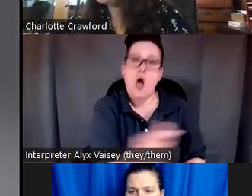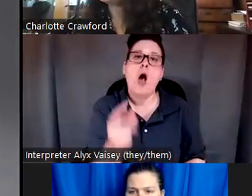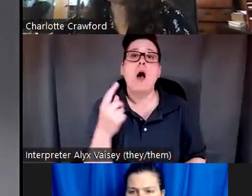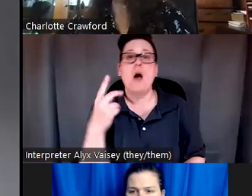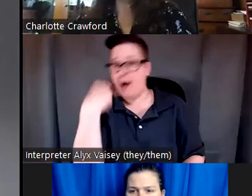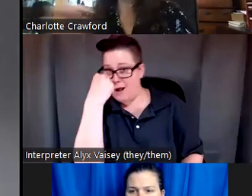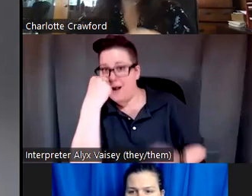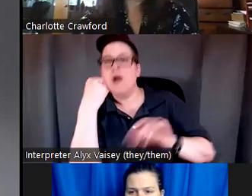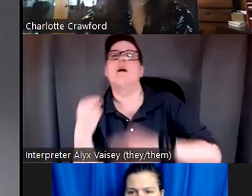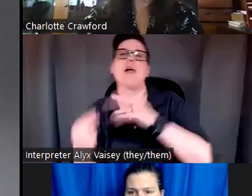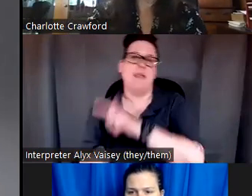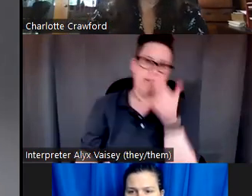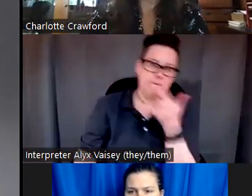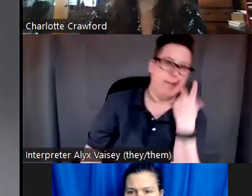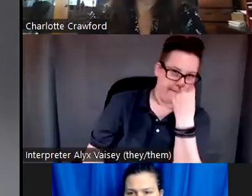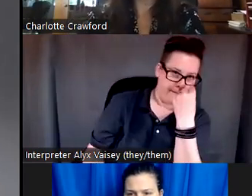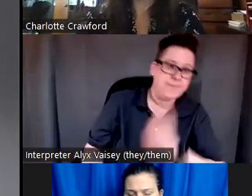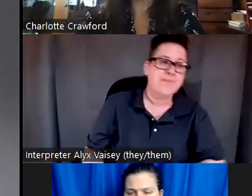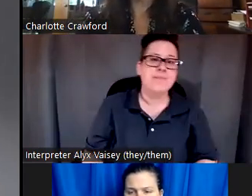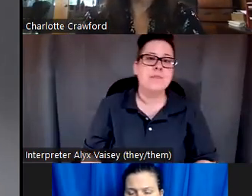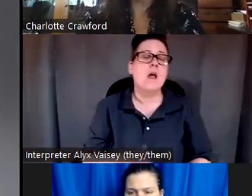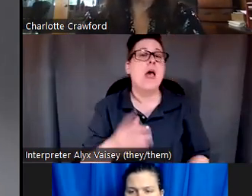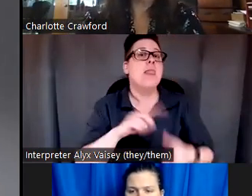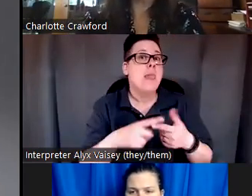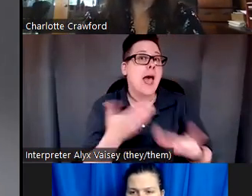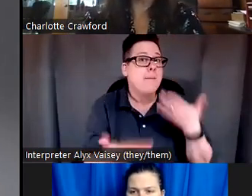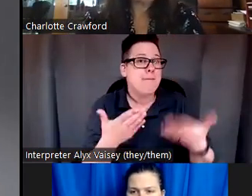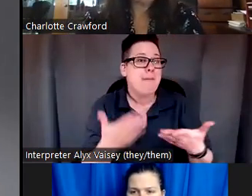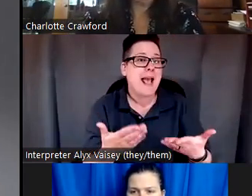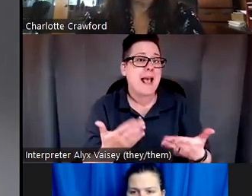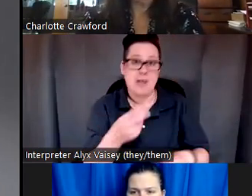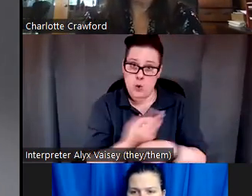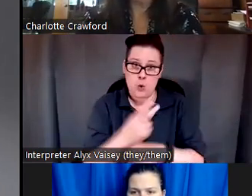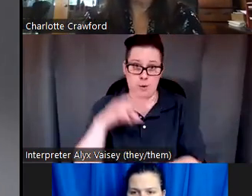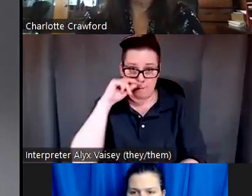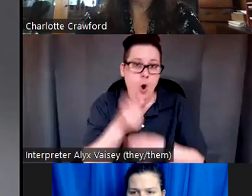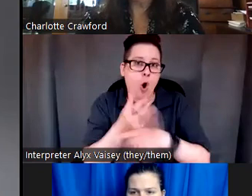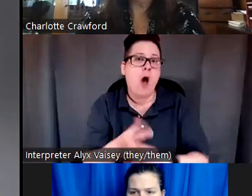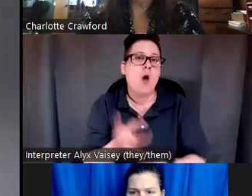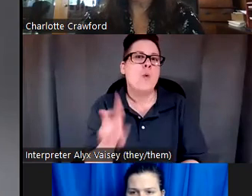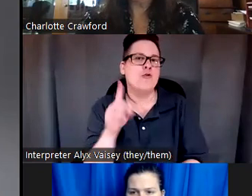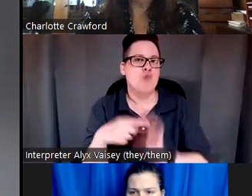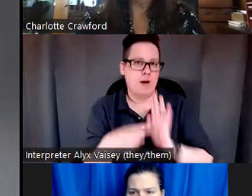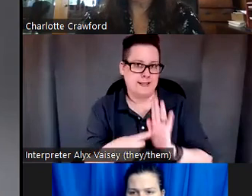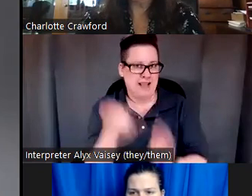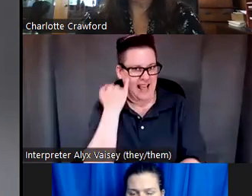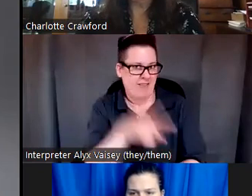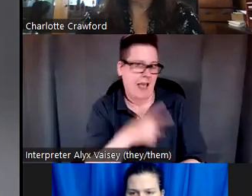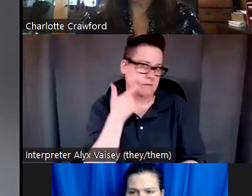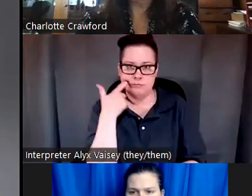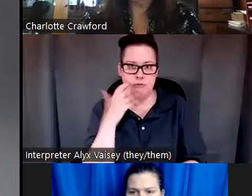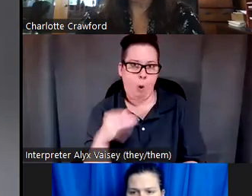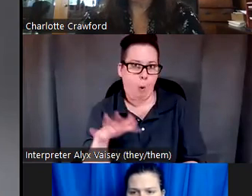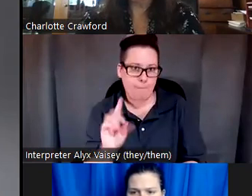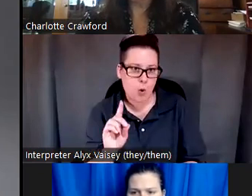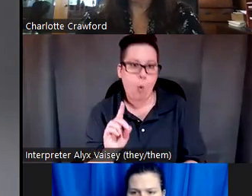nostril. Acute opiate withdrawal symptoms may occur from use of Narcan nasal spray in patients who are opioid dependent.